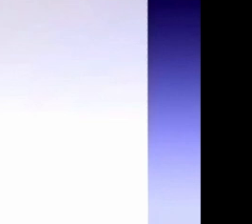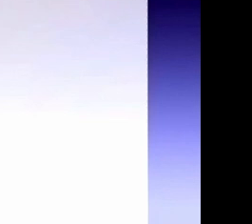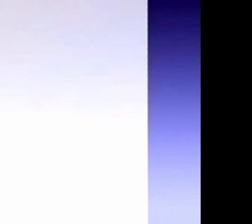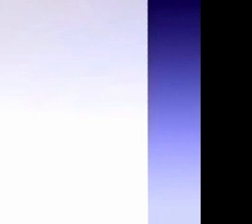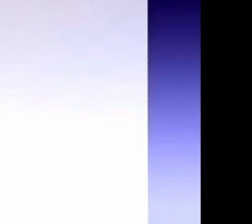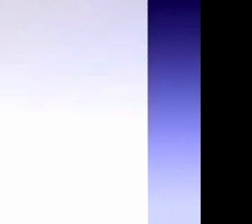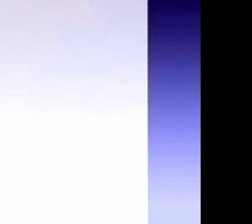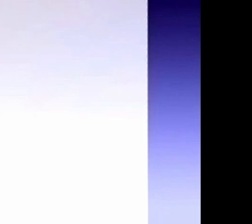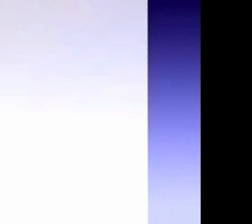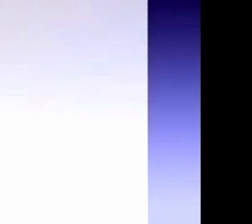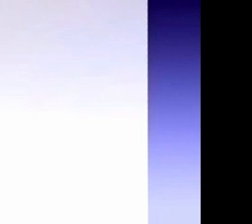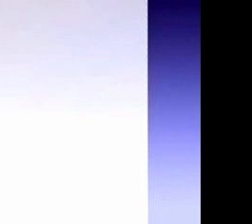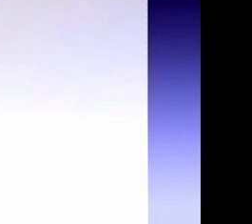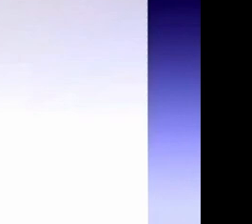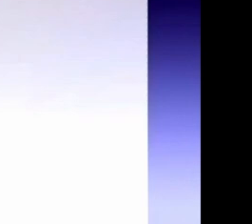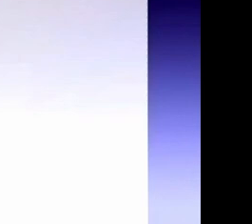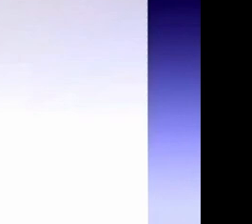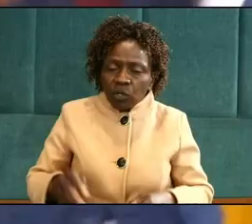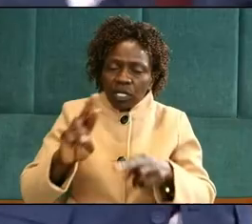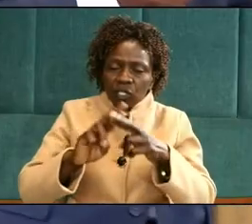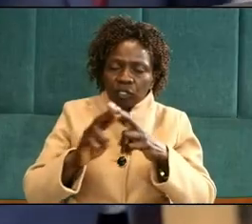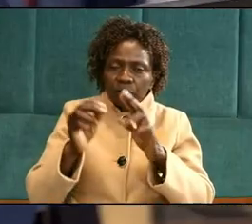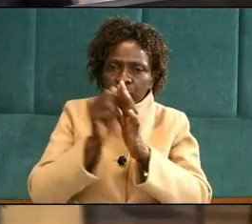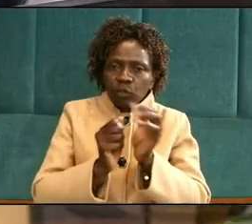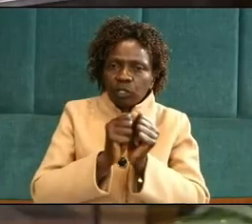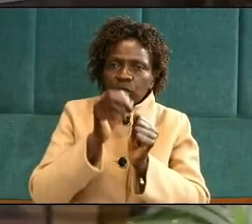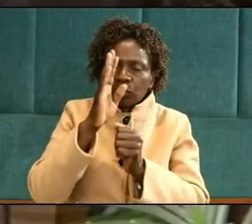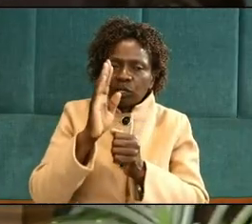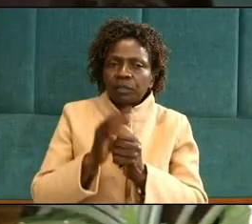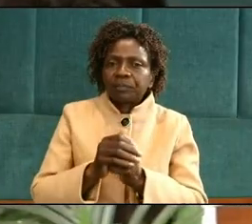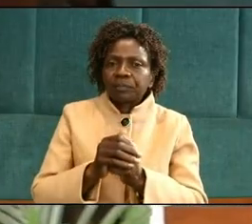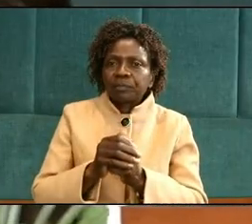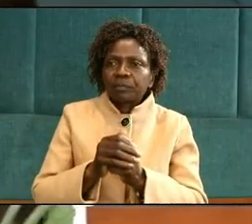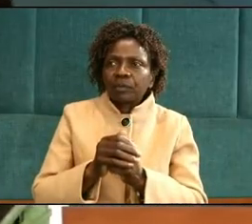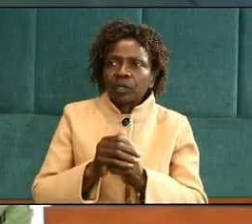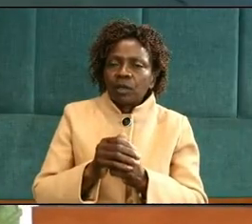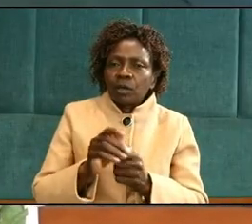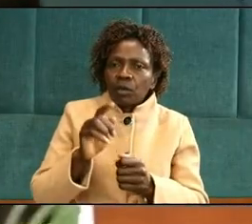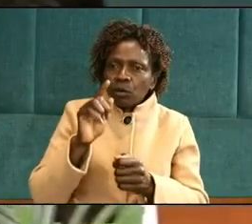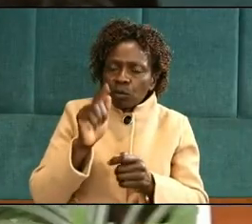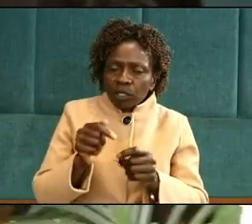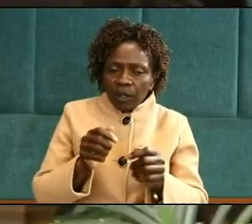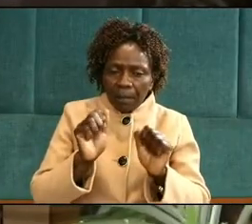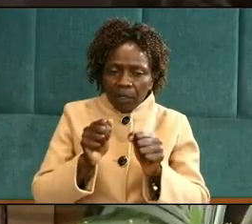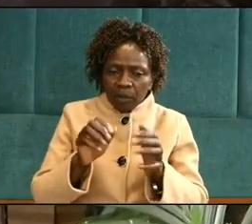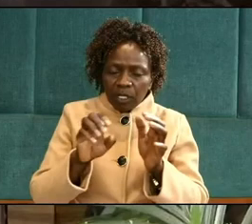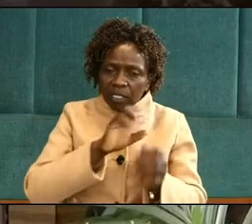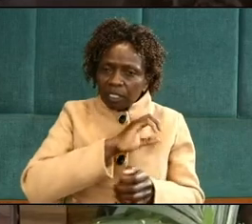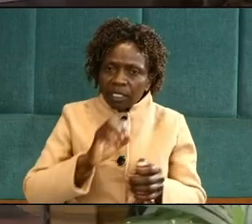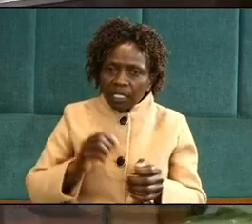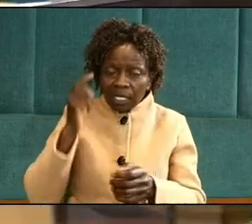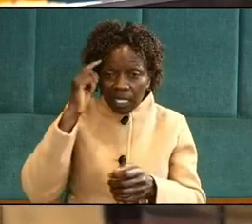presence of God. Have a personal relationship with God. When you are in marriage, what will continue sustaining your connection